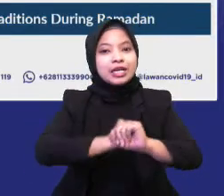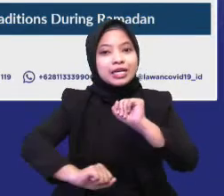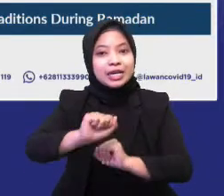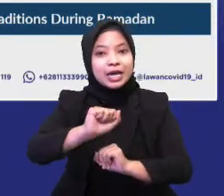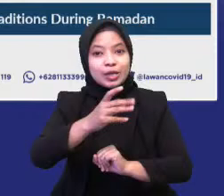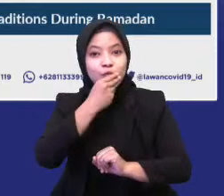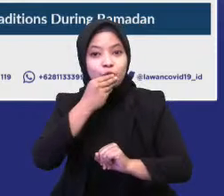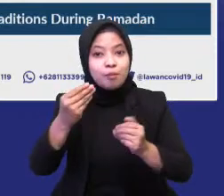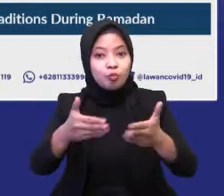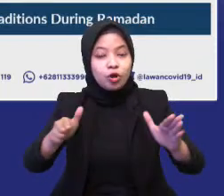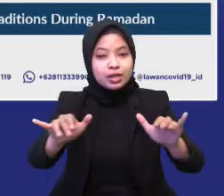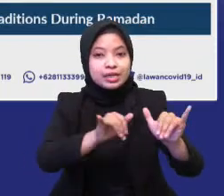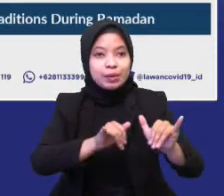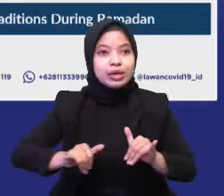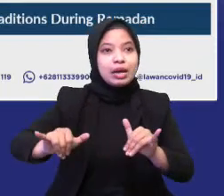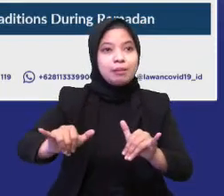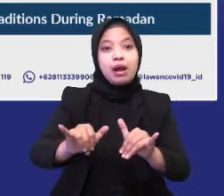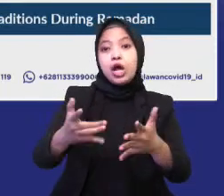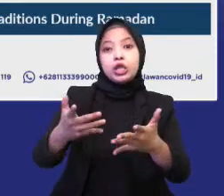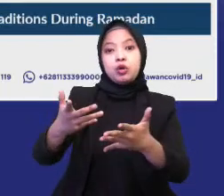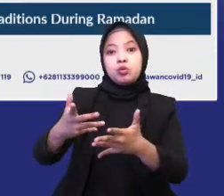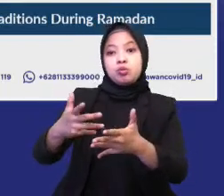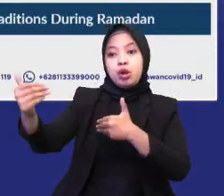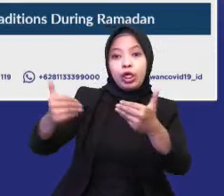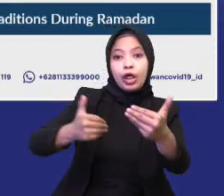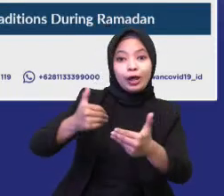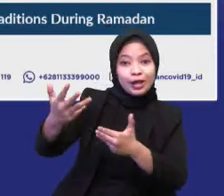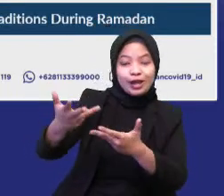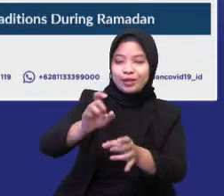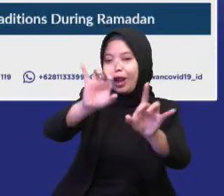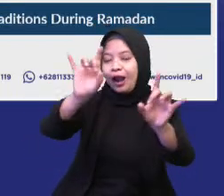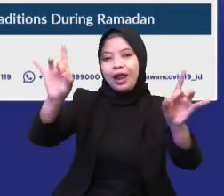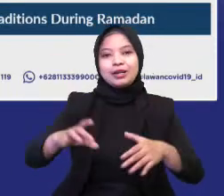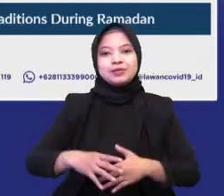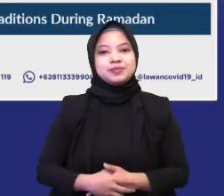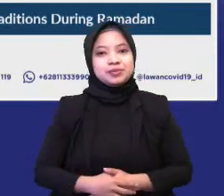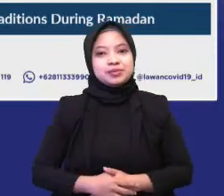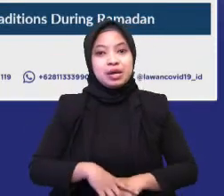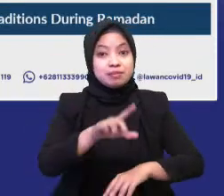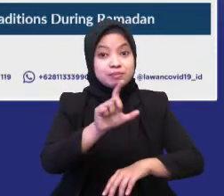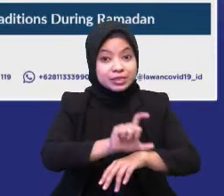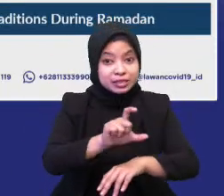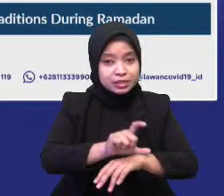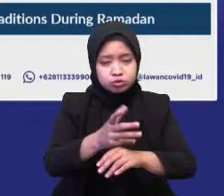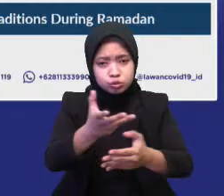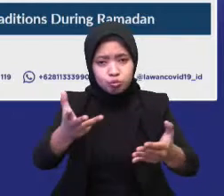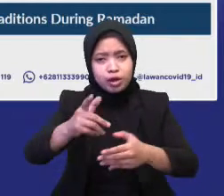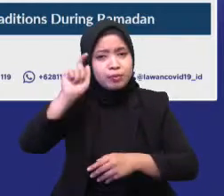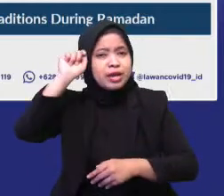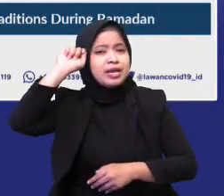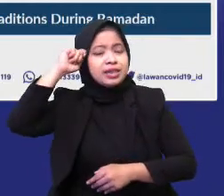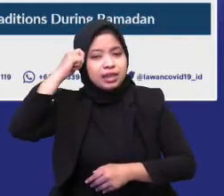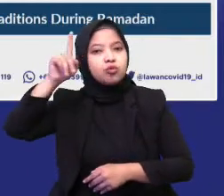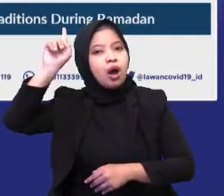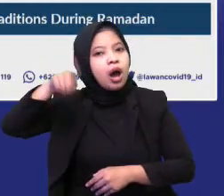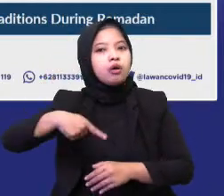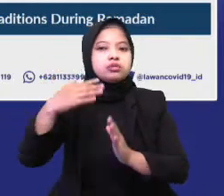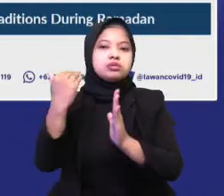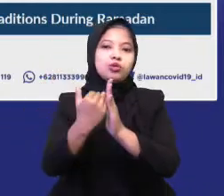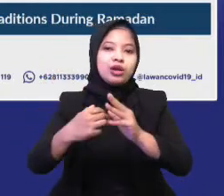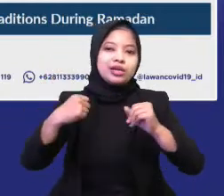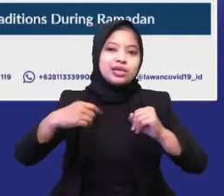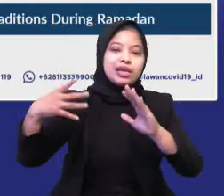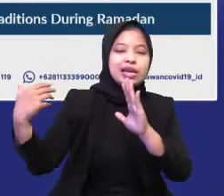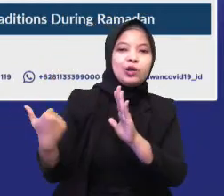The persons in charge of mosque or musola must ensure the implementations of health protocols during Ramadan and Idul